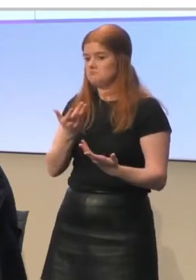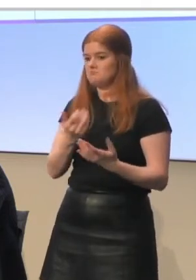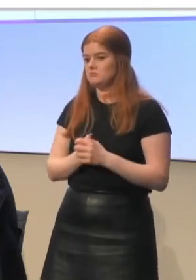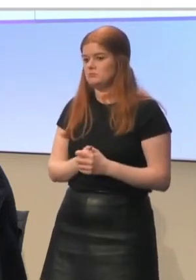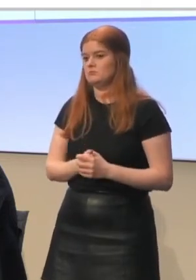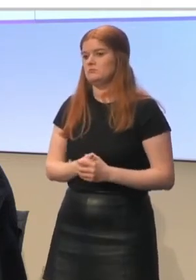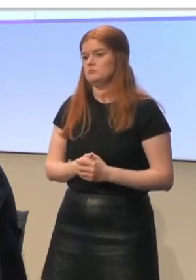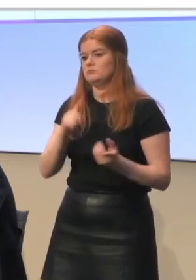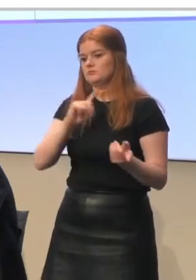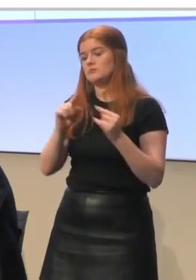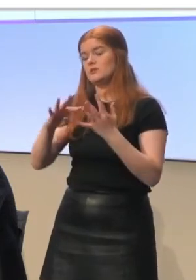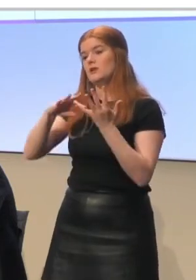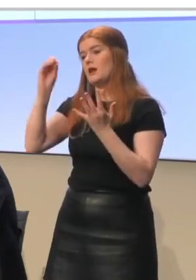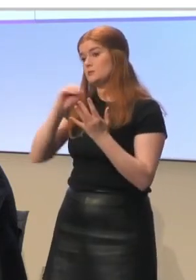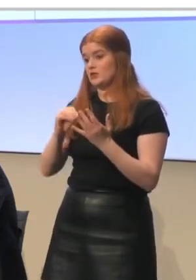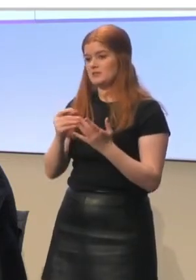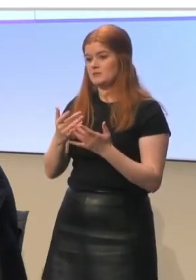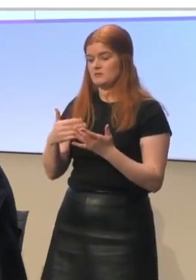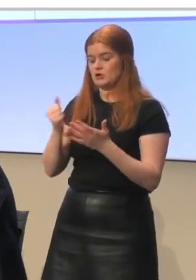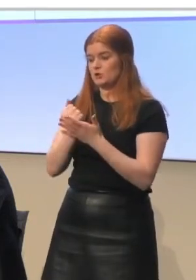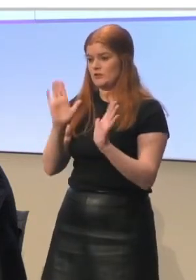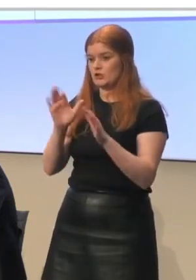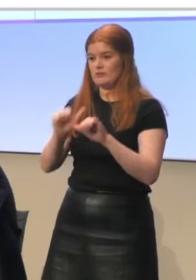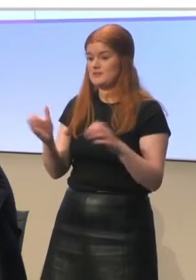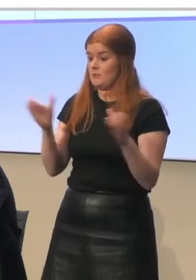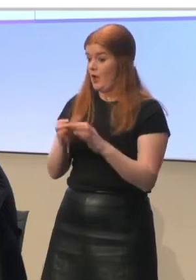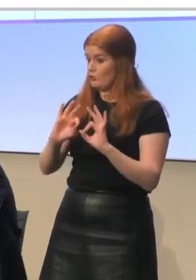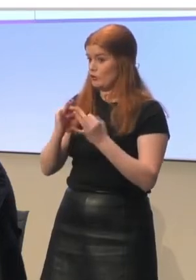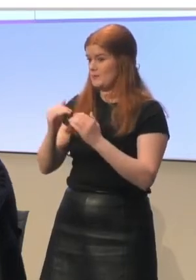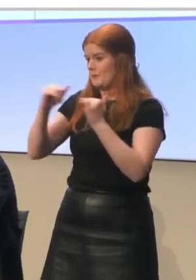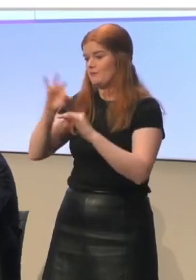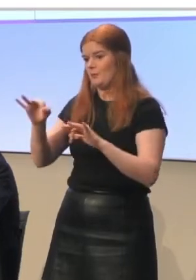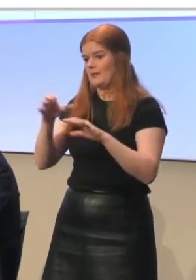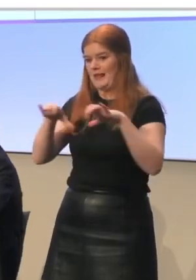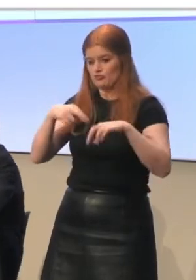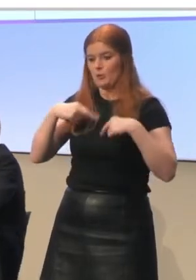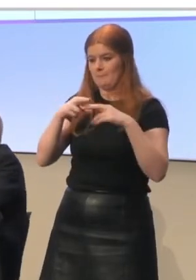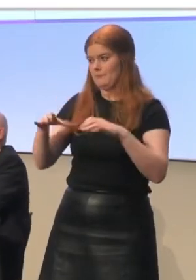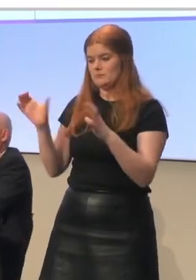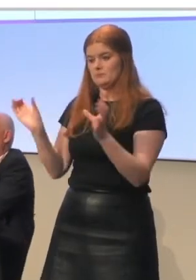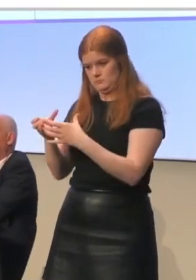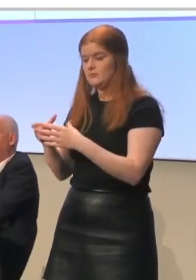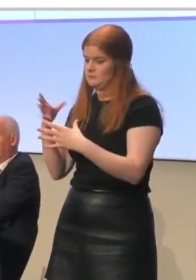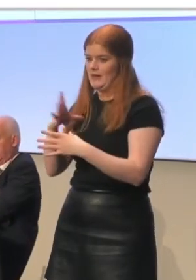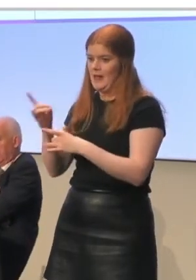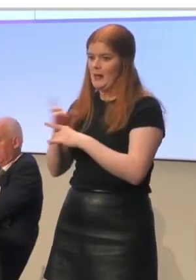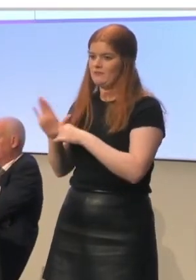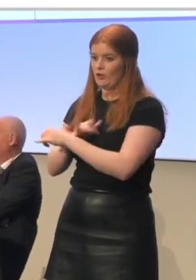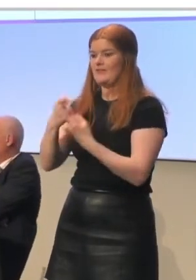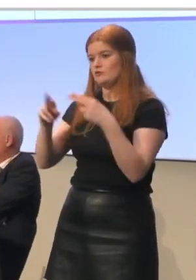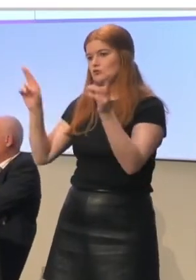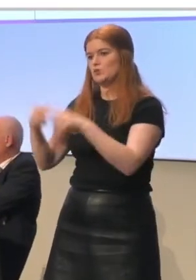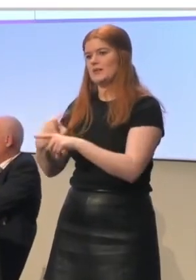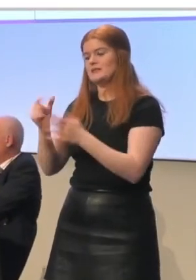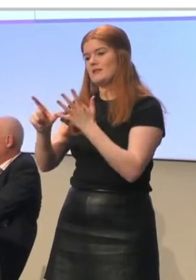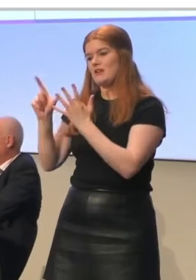Then 90% agreed that the small group outside of class tuition was very helpful, and then it drops off a bit to